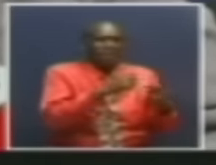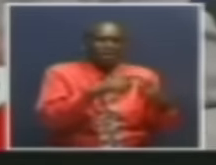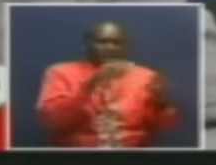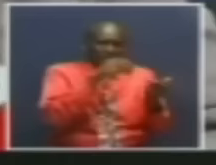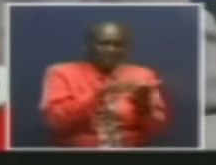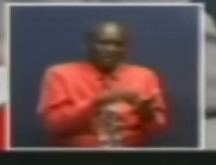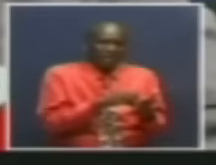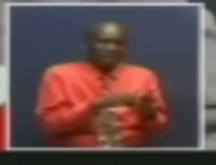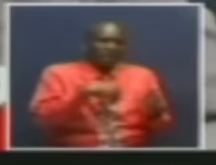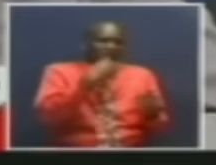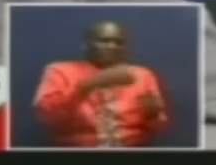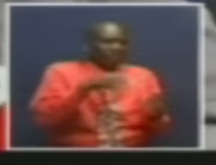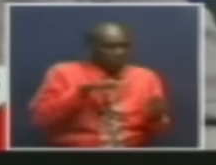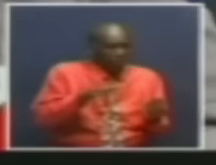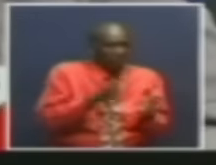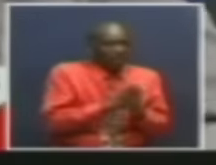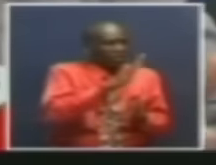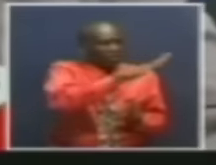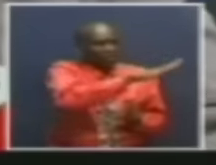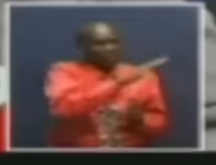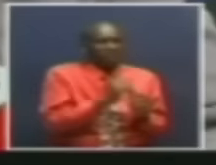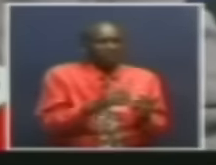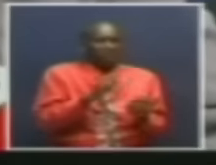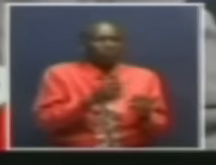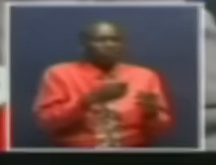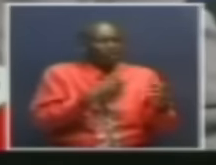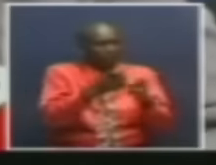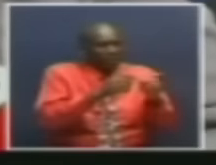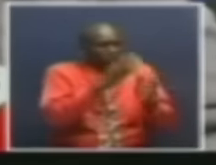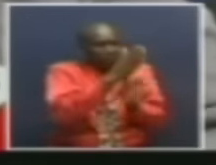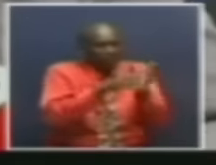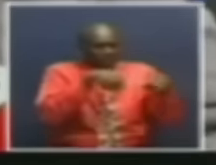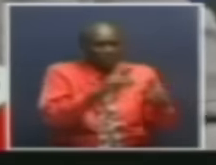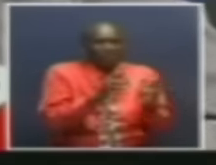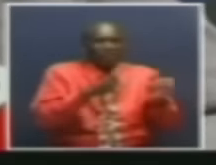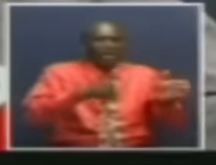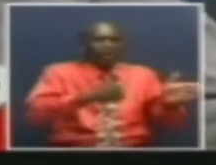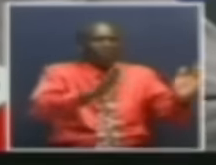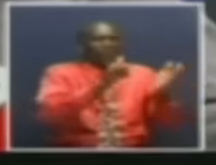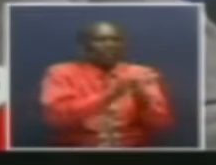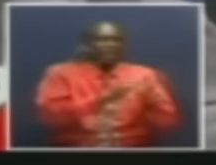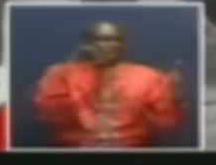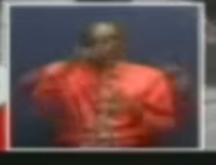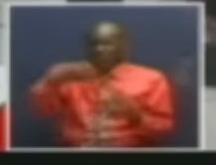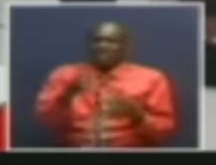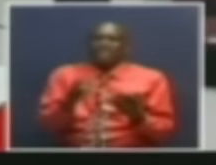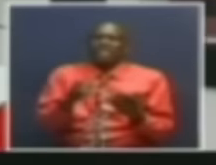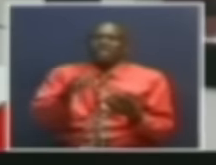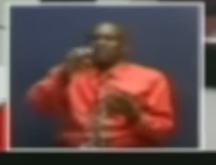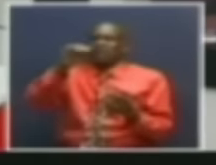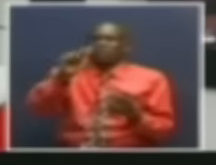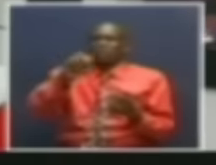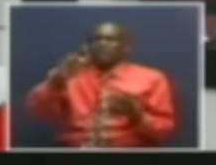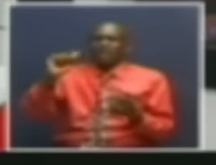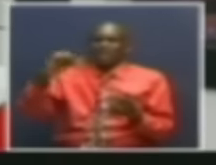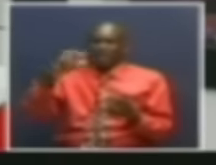again, every day in the morning and in the evening. Yeah. So they have managed to organize themselves in such a way that it's not an emergency. Just as